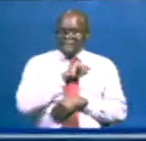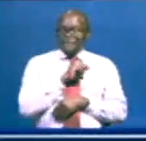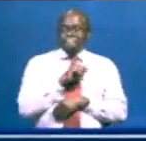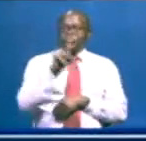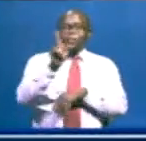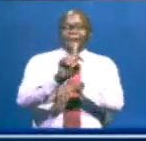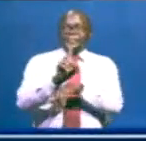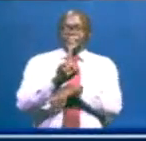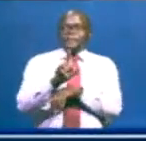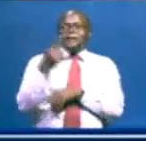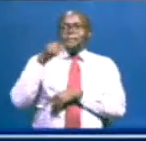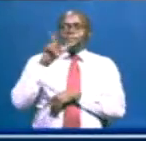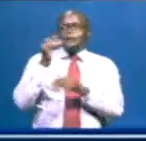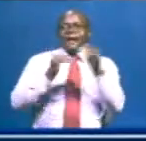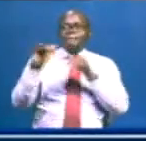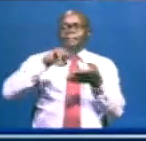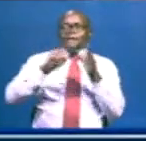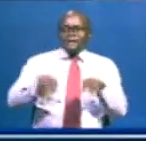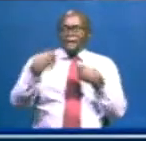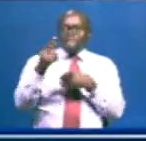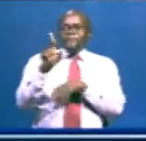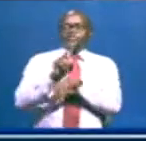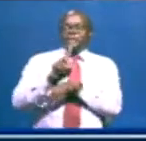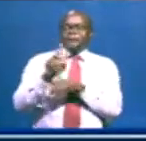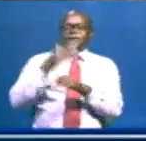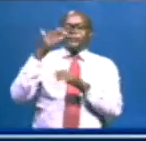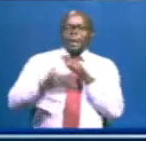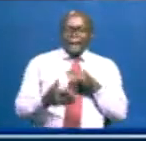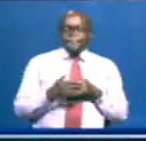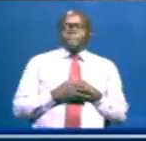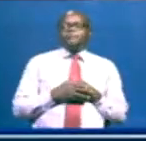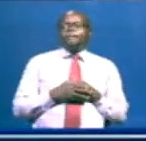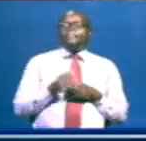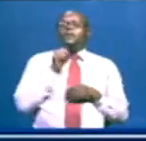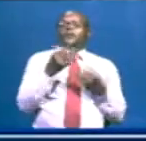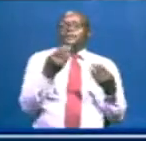Since I've mentioned heaven, maybe you give me 2 minutes to conclude. Mr. Speaker, it's not easy. We pray for the family.